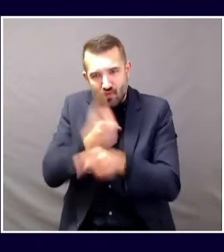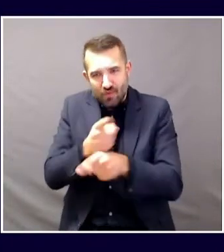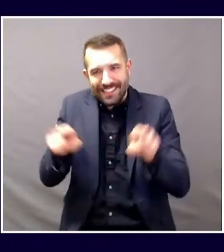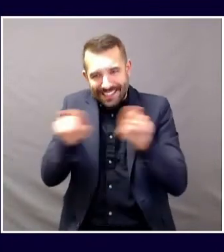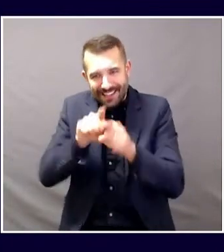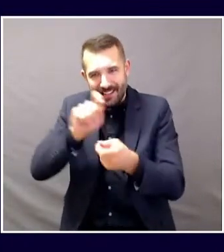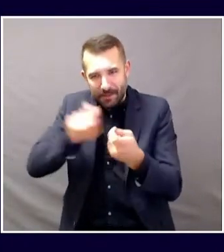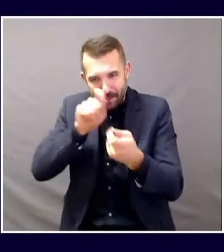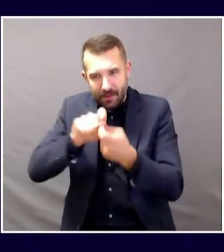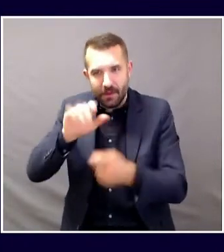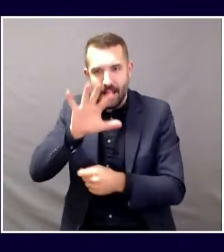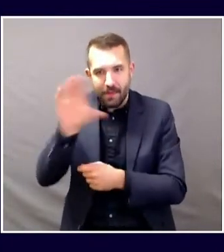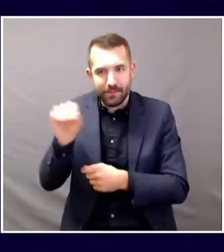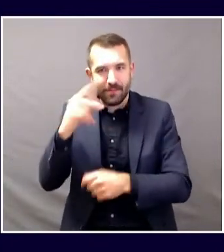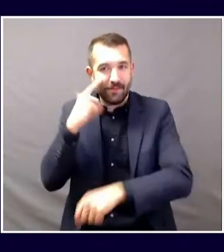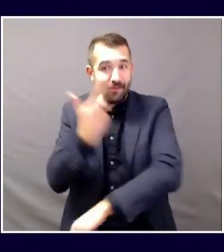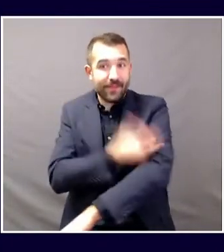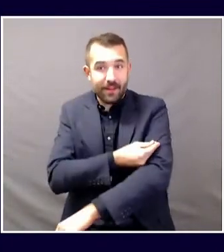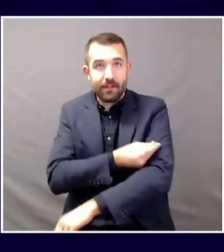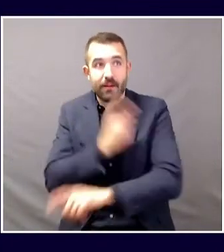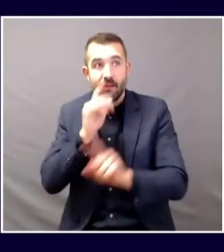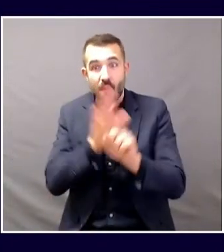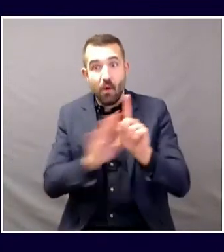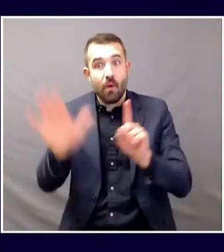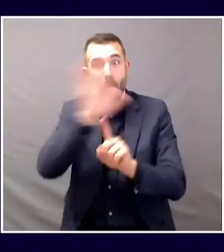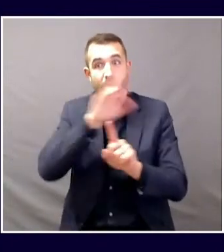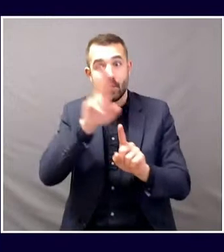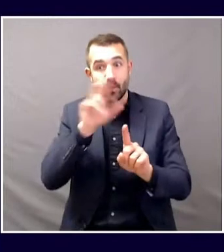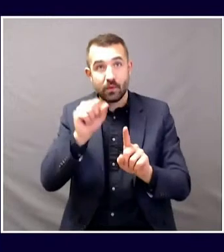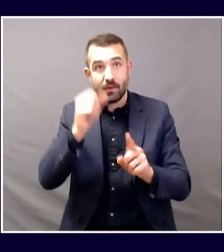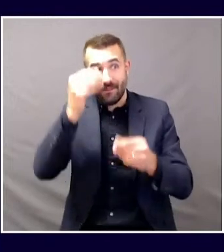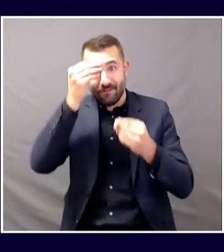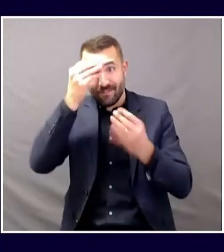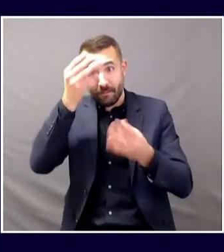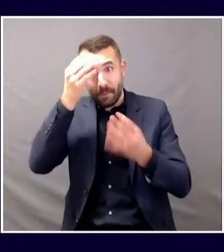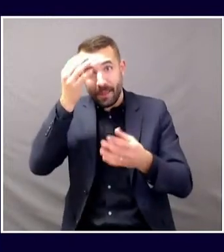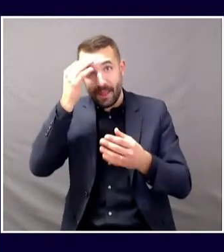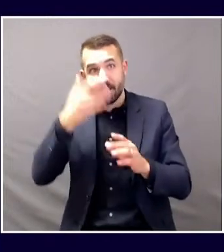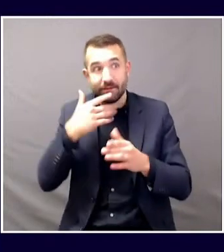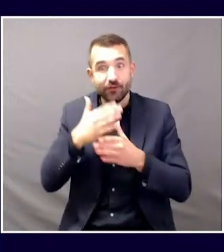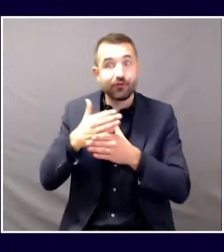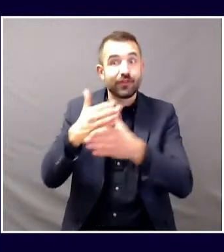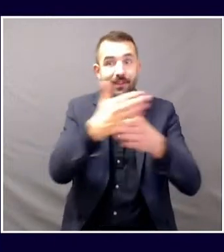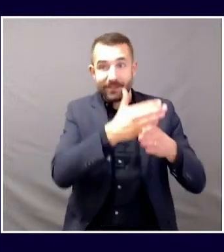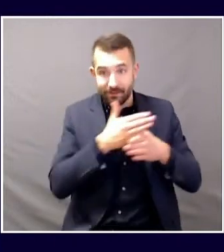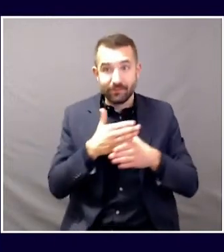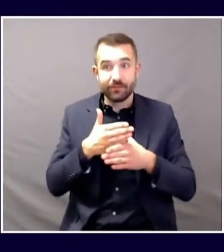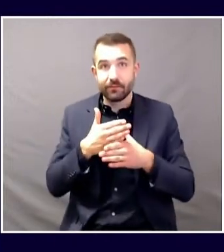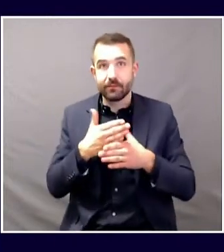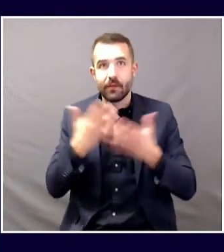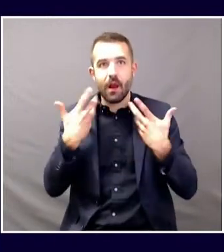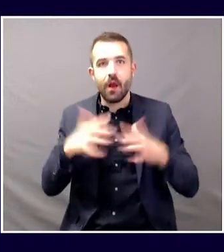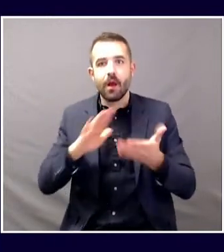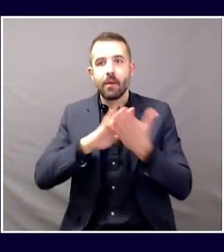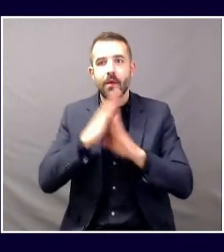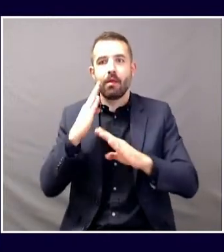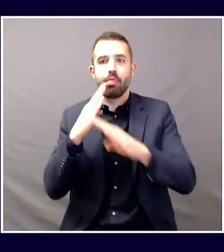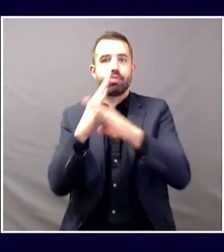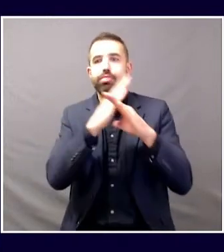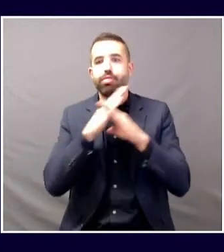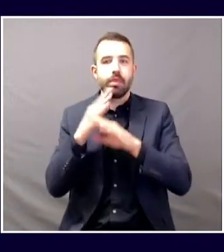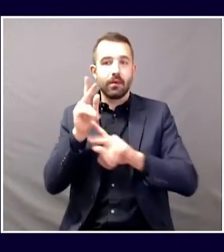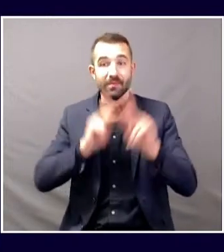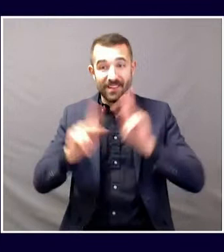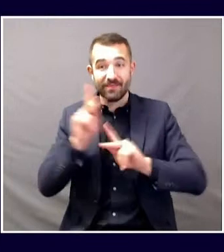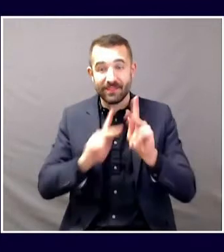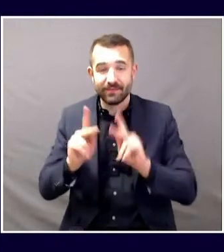states are working right now to share as much of this data as possible so we don't put up barriers to people getting fully vaccinated.